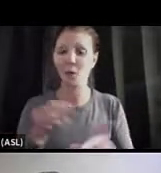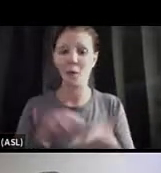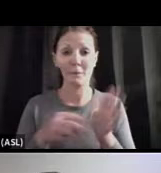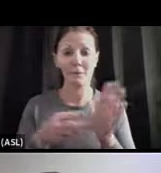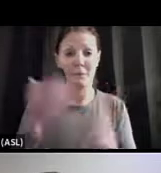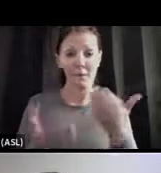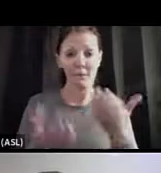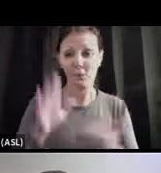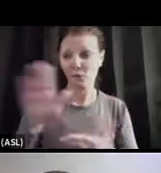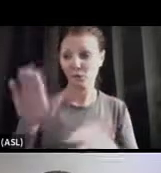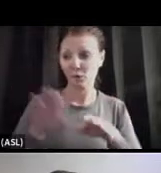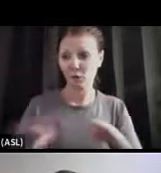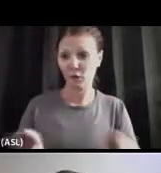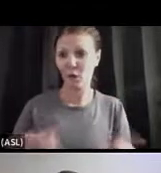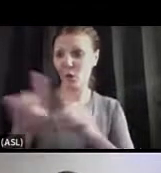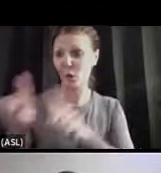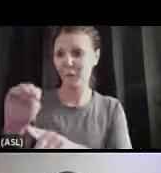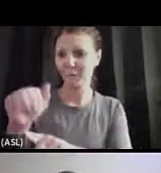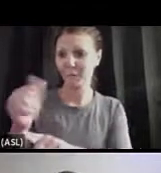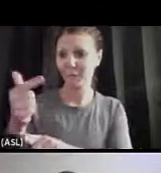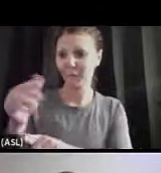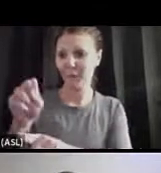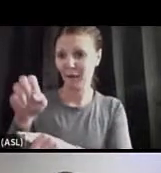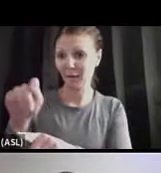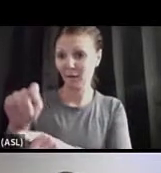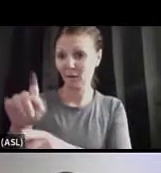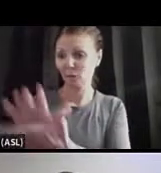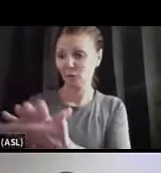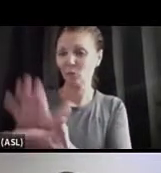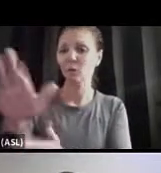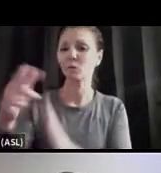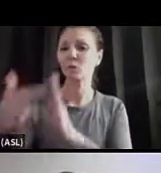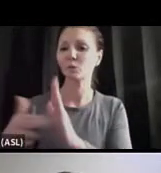the rules might be slightly different from the ones who are going to the public school and district.